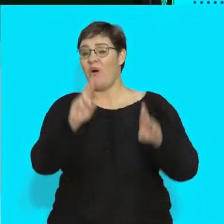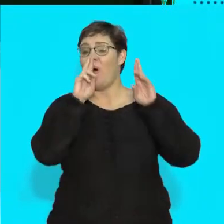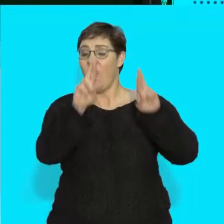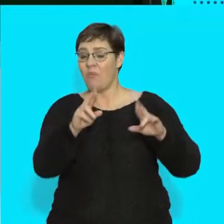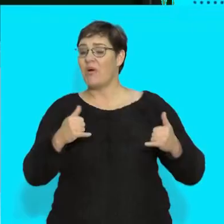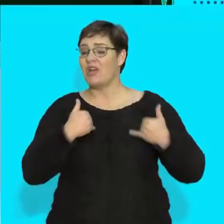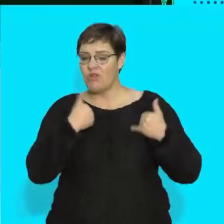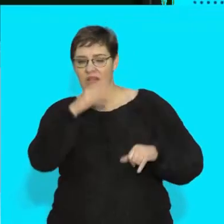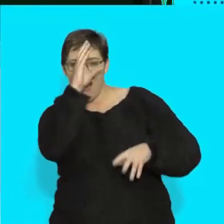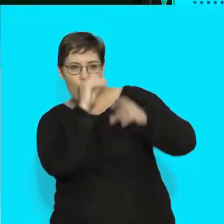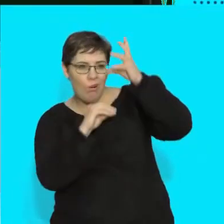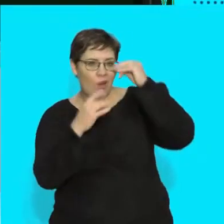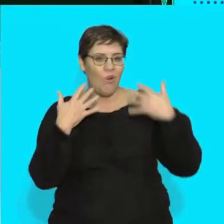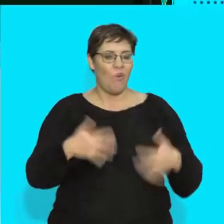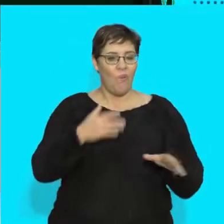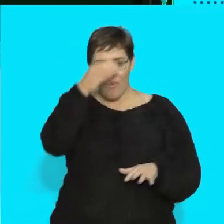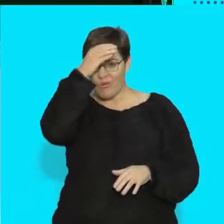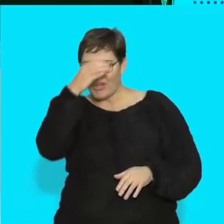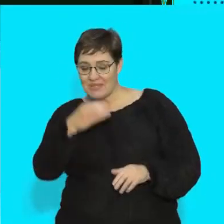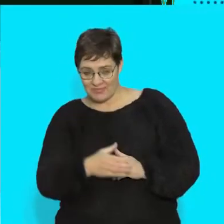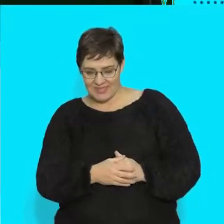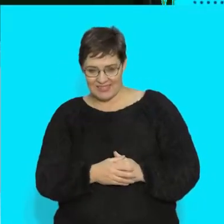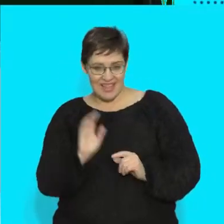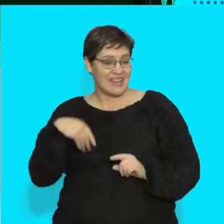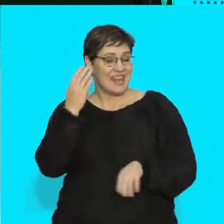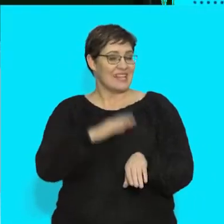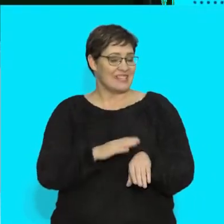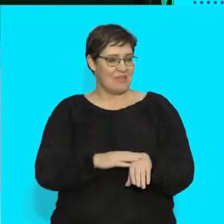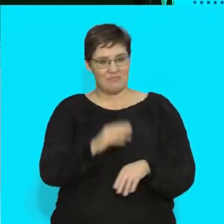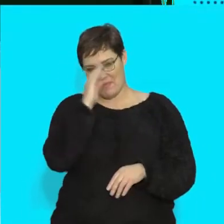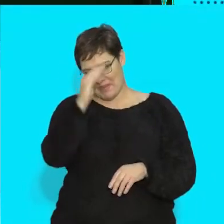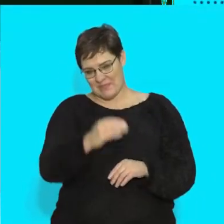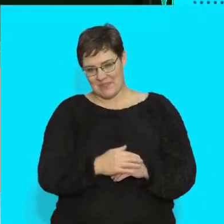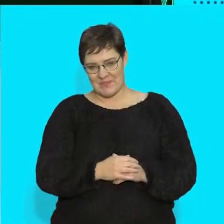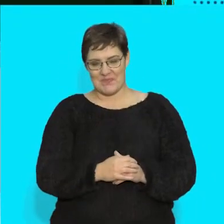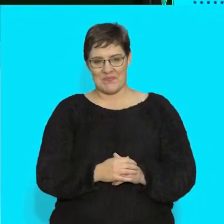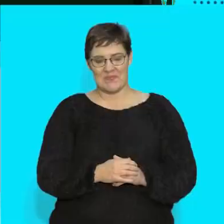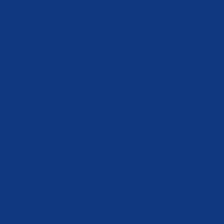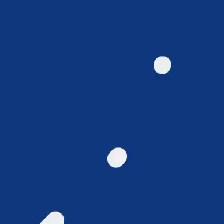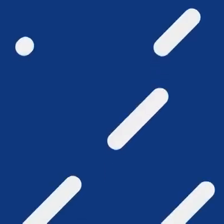you had learned a lot, new concepts. Until next time, cherry bye.